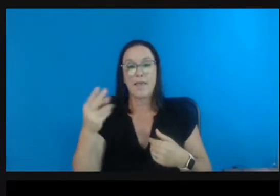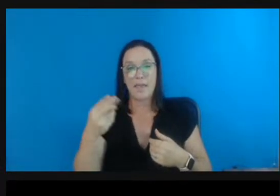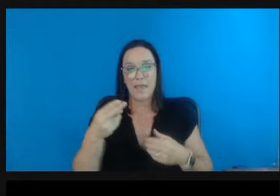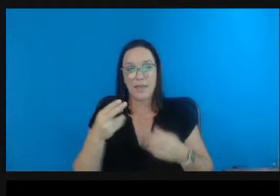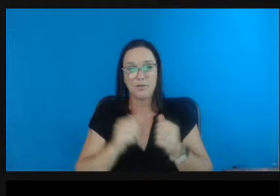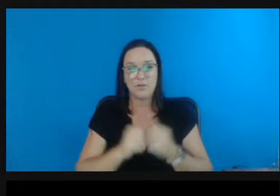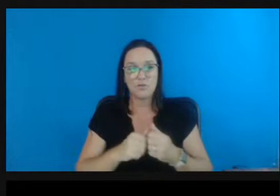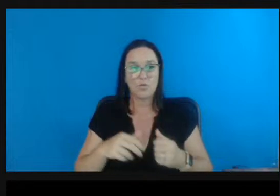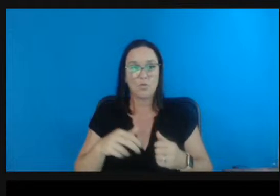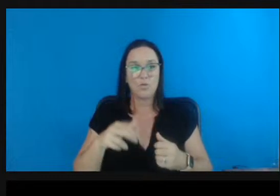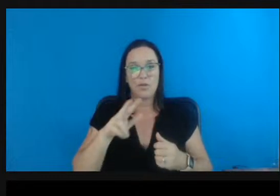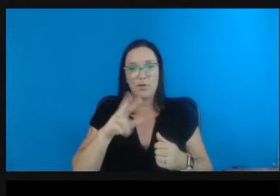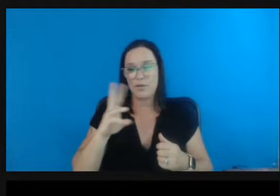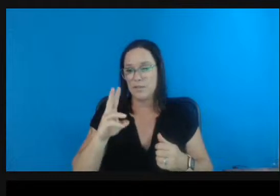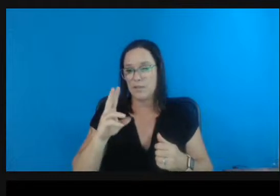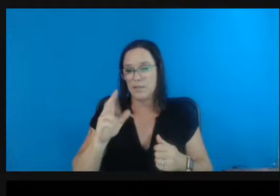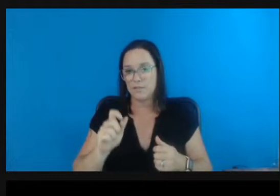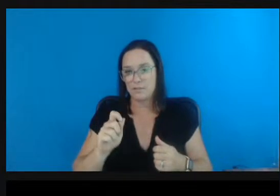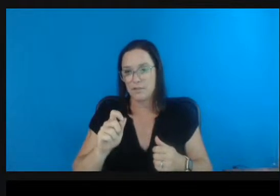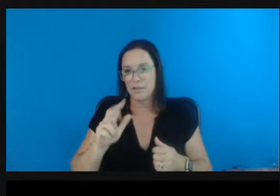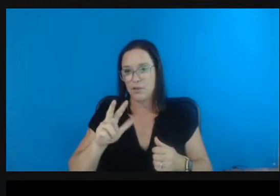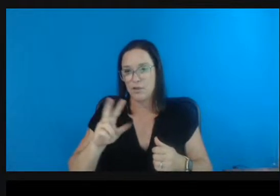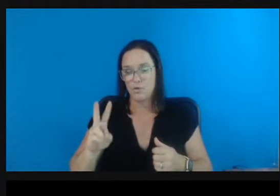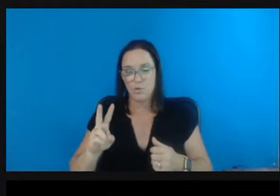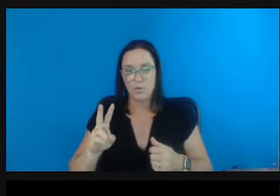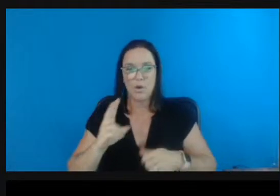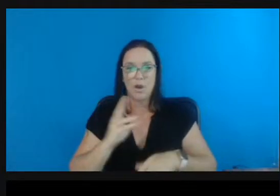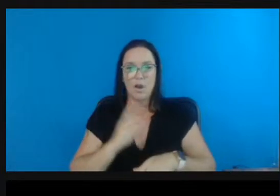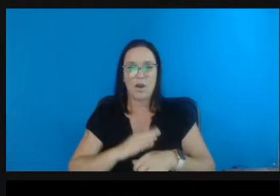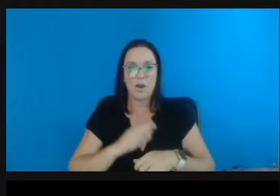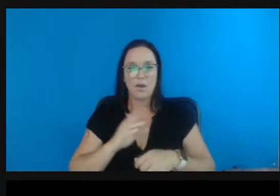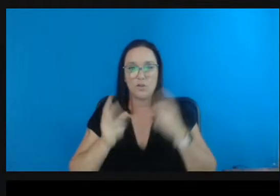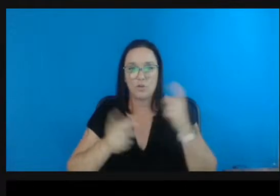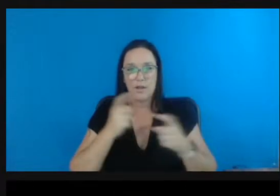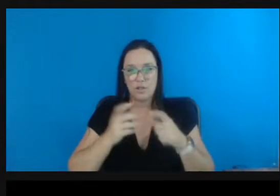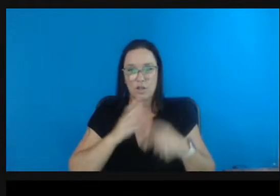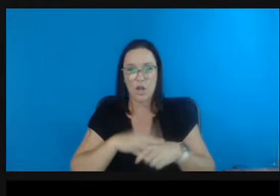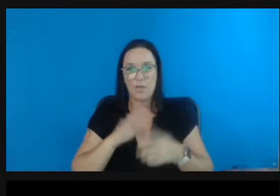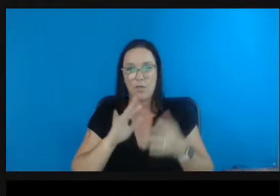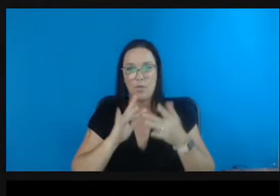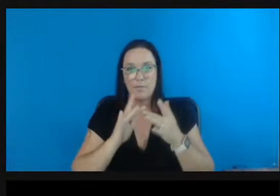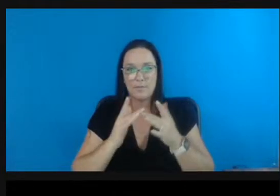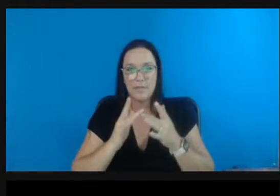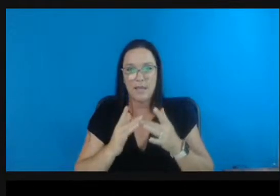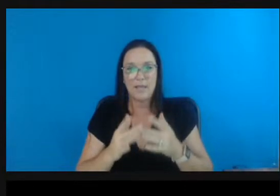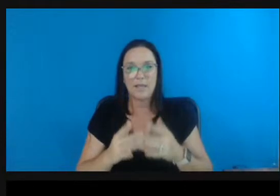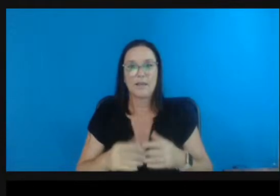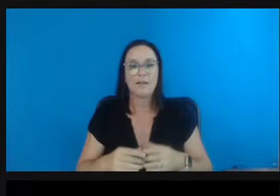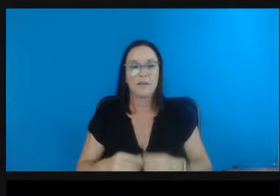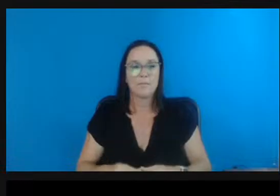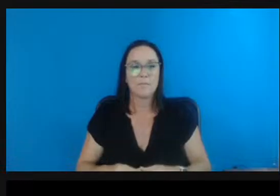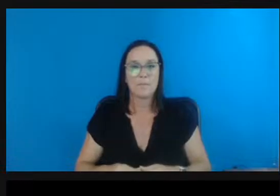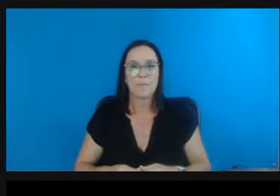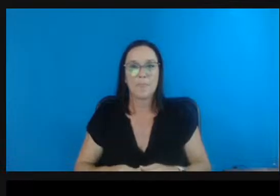$26.32 super chat or donation onto the website where we do take our donations over at